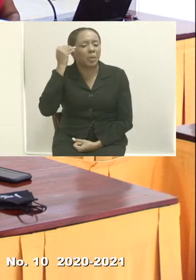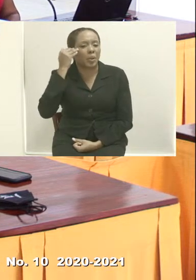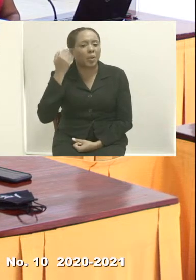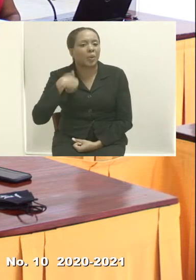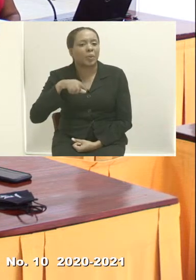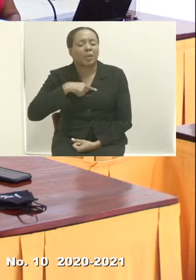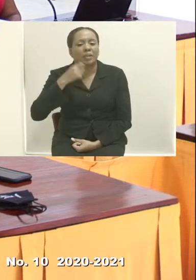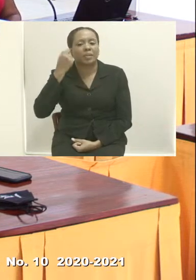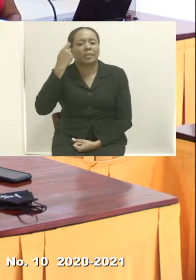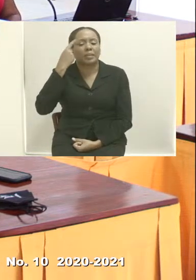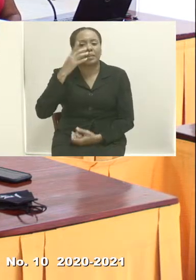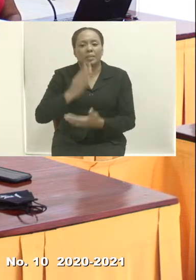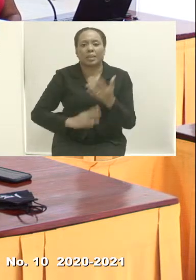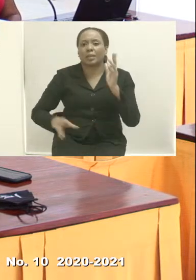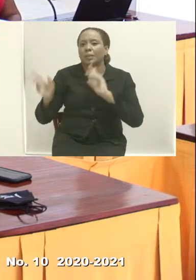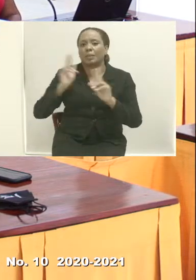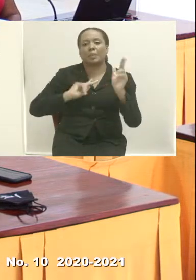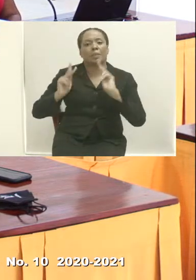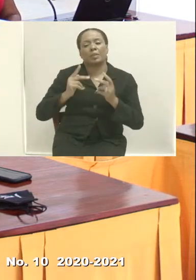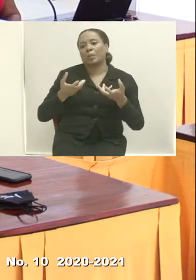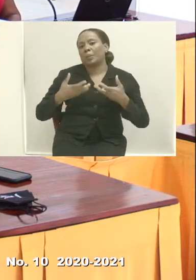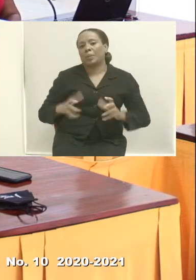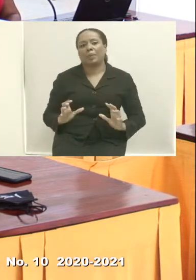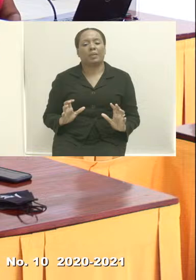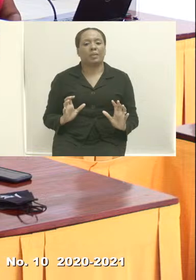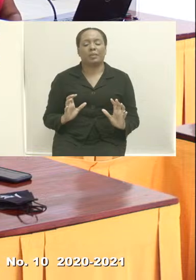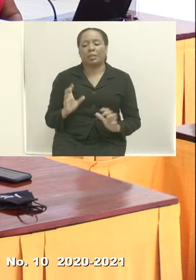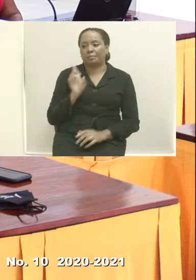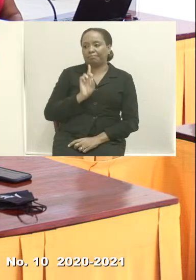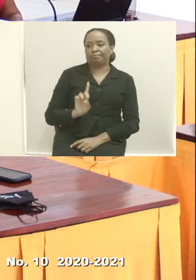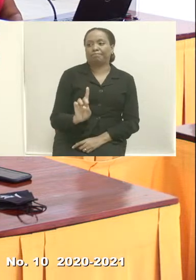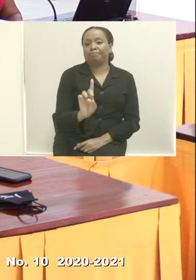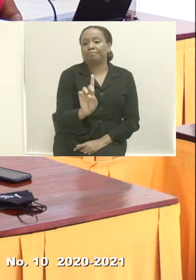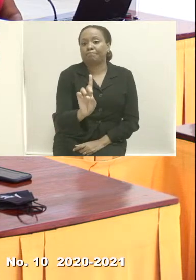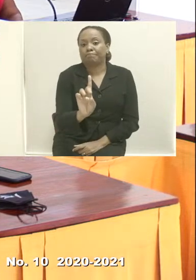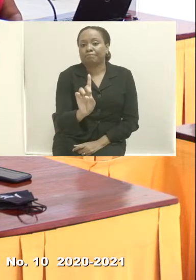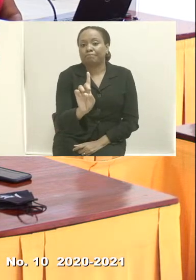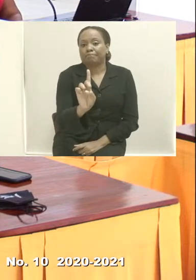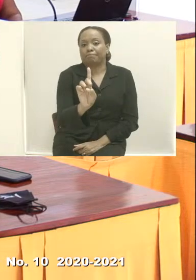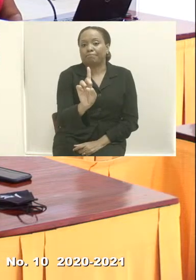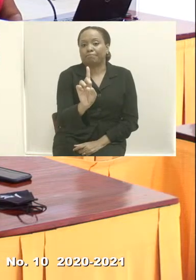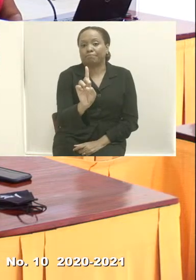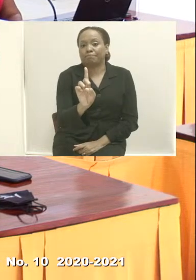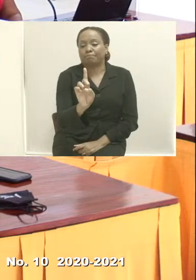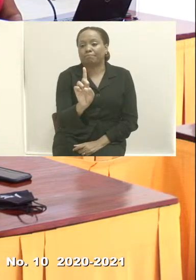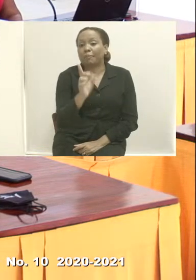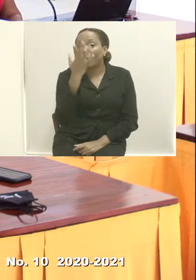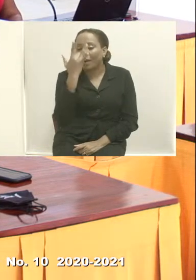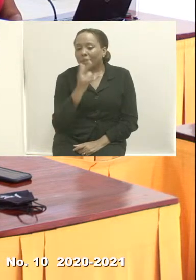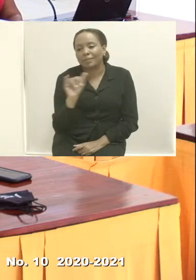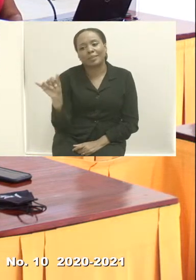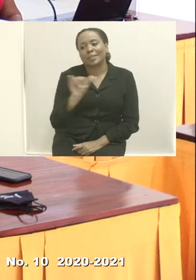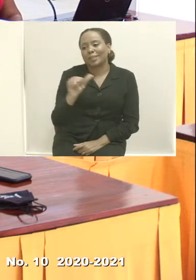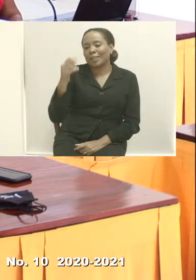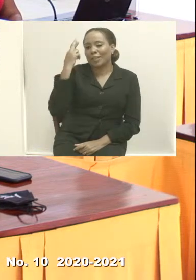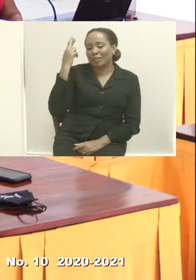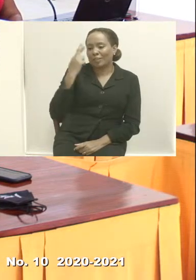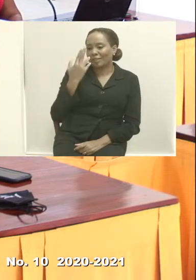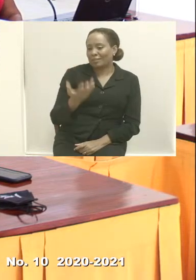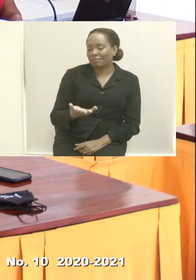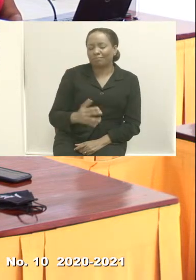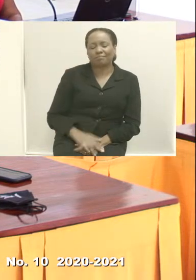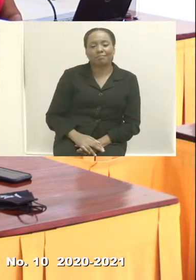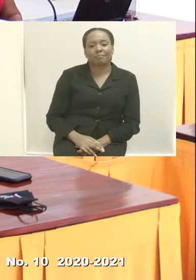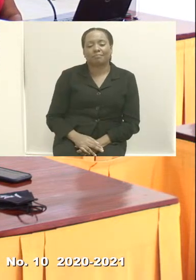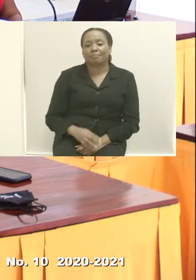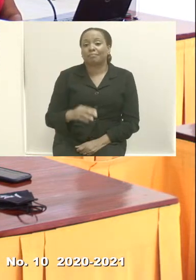parts to come forward by virtue of the same point that the Honourable Member quite rightly makes with regard to NIS, and